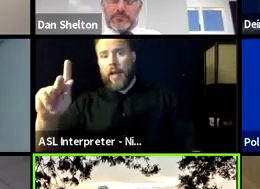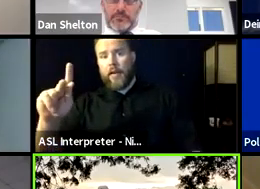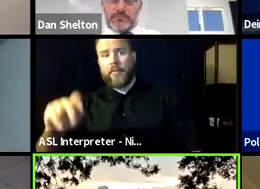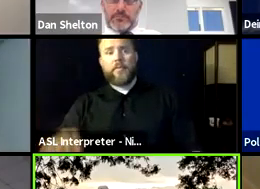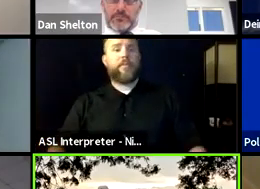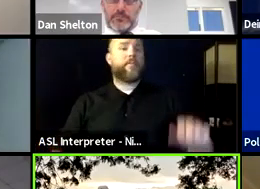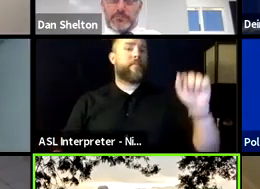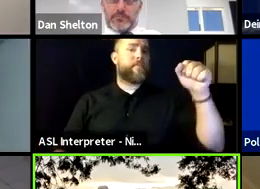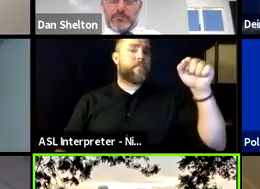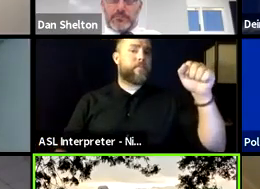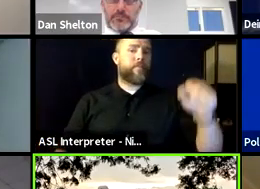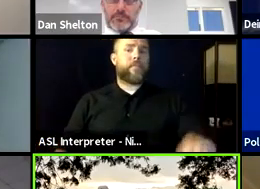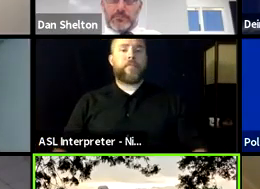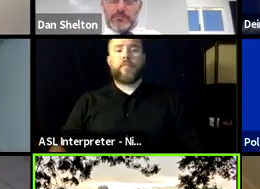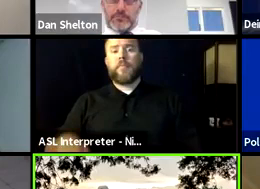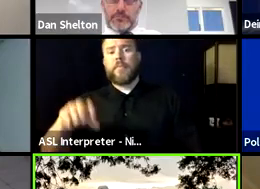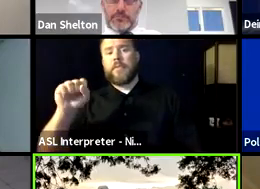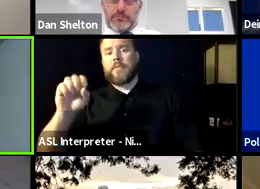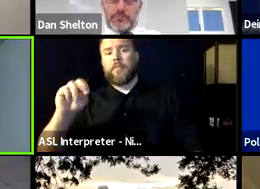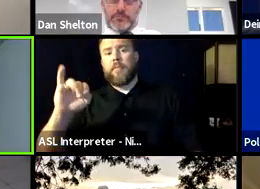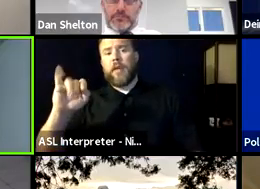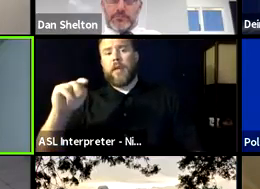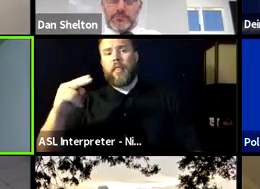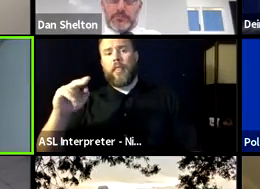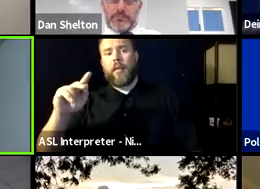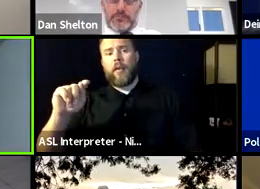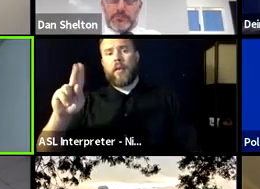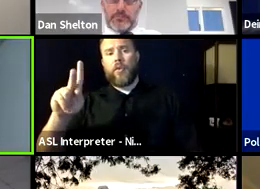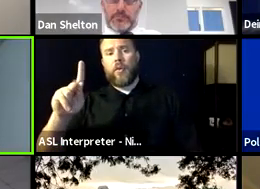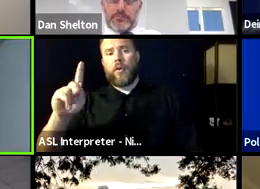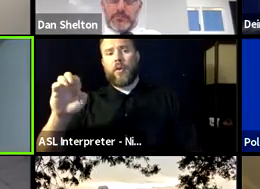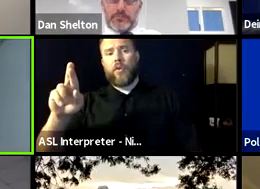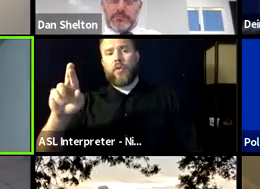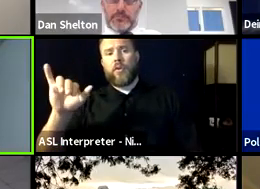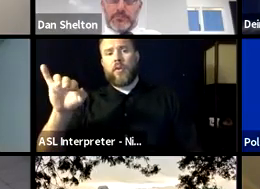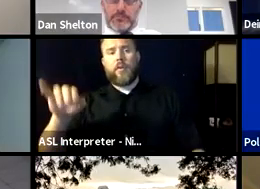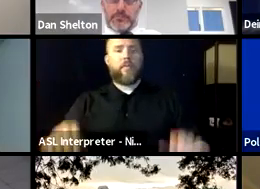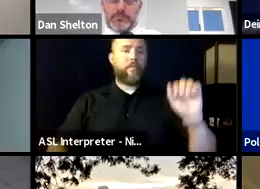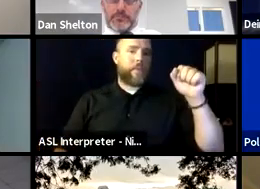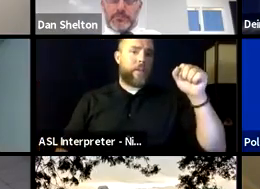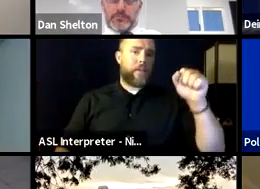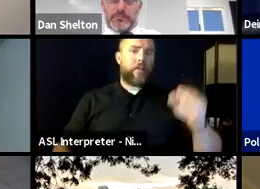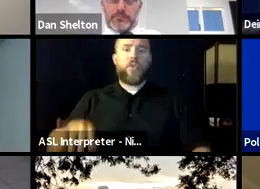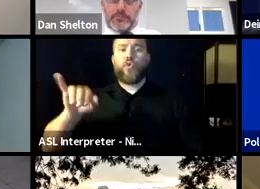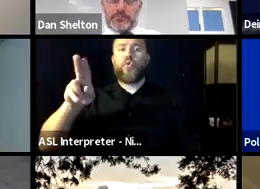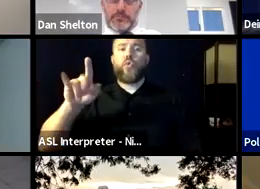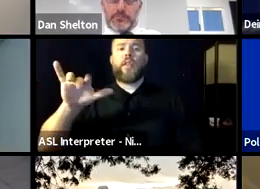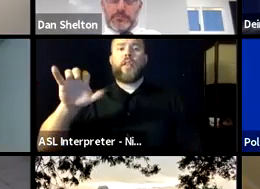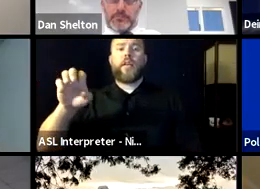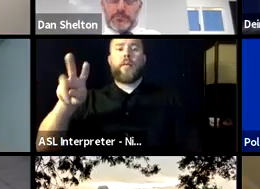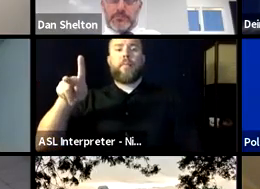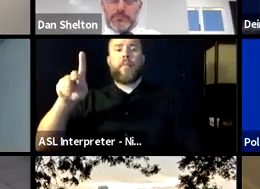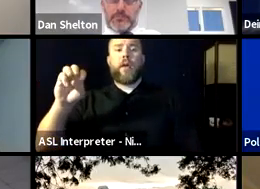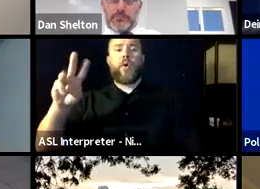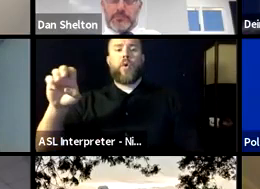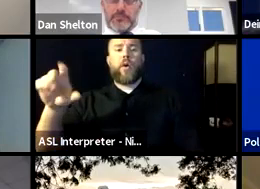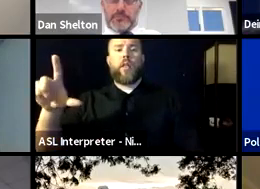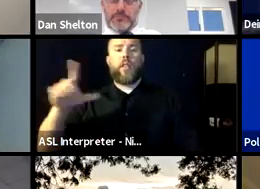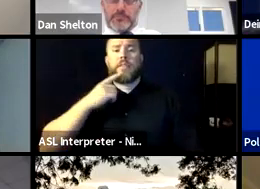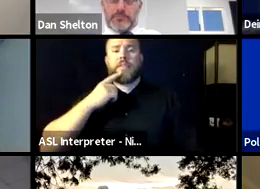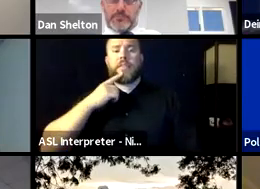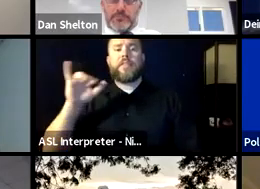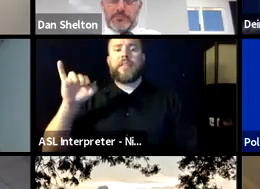Moriak, yes. Mrs. Smith Tucker? Alethea Smith Tucker, yes. Right, Keely Powell also votes yes. The motion carries 6